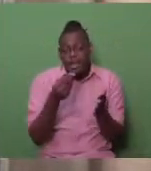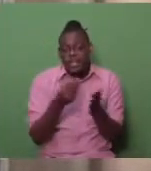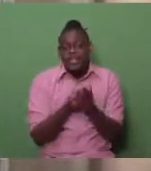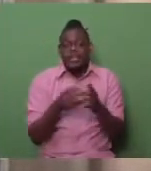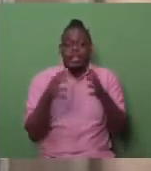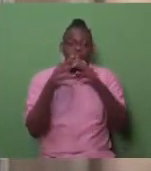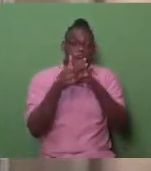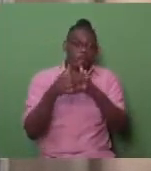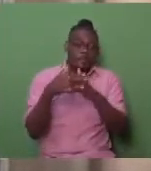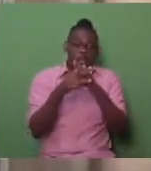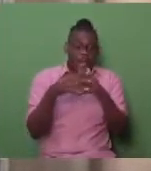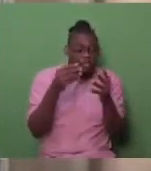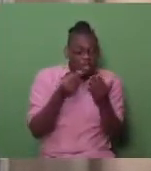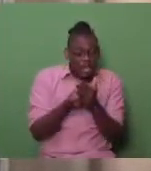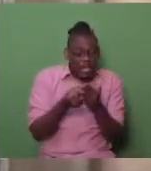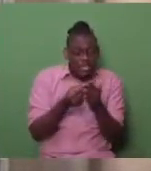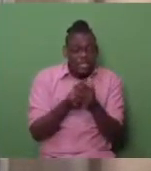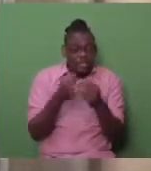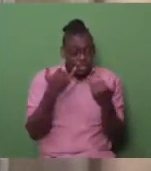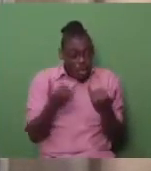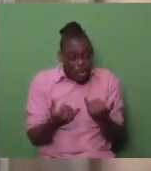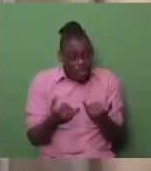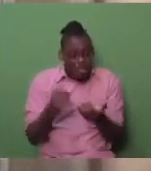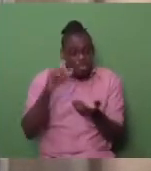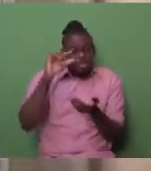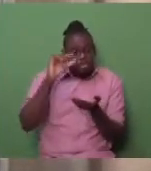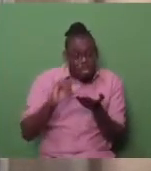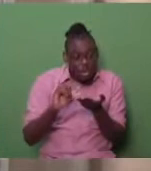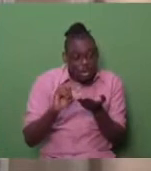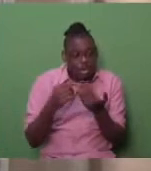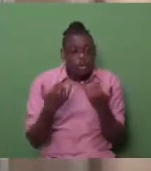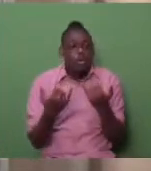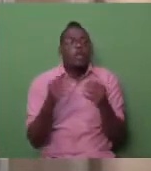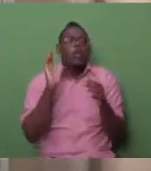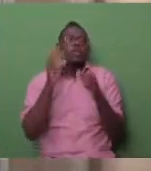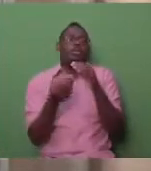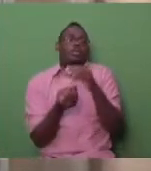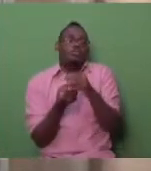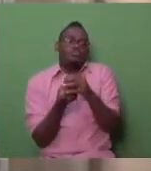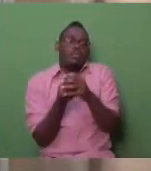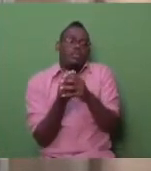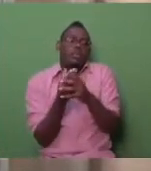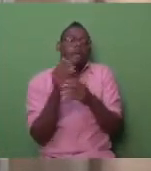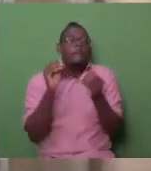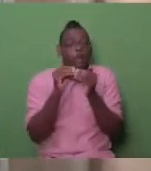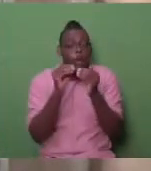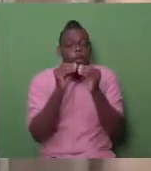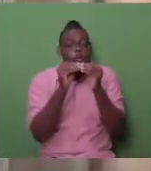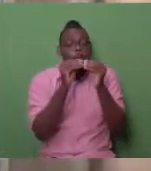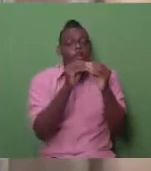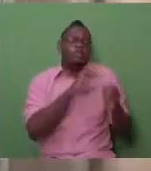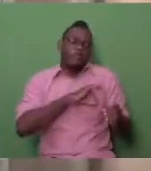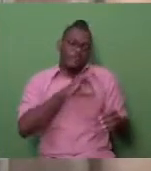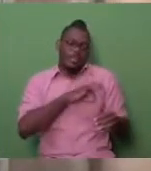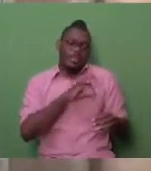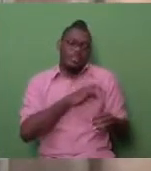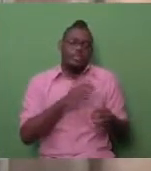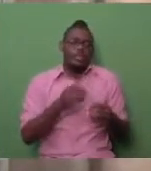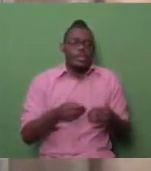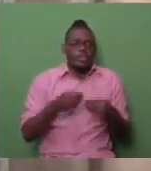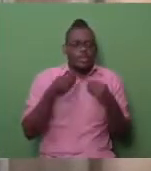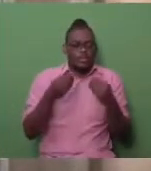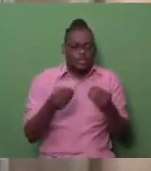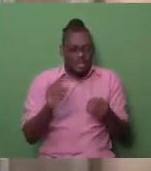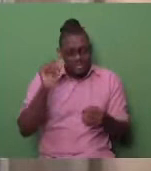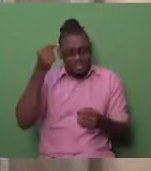those opposite have spent their time doing nothing but talking. Indeed, over the last 5 years, the Prime Minister